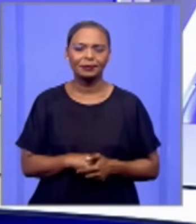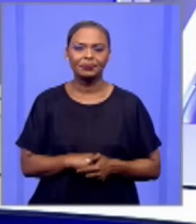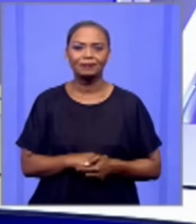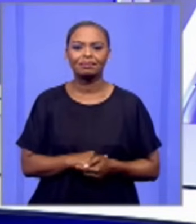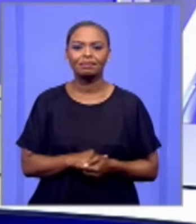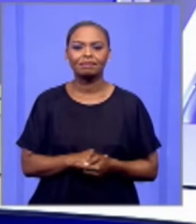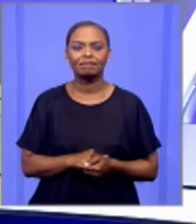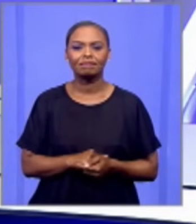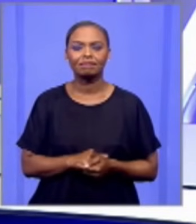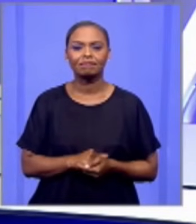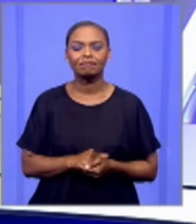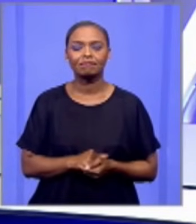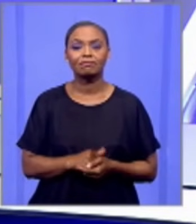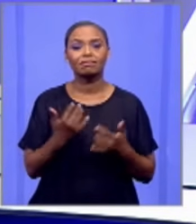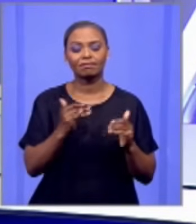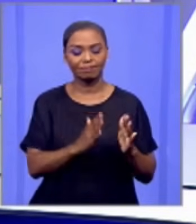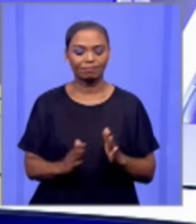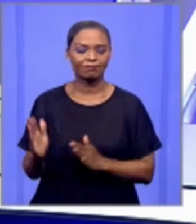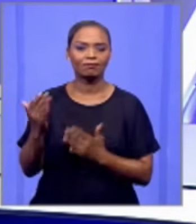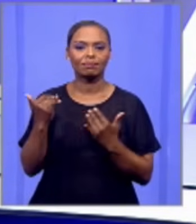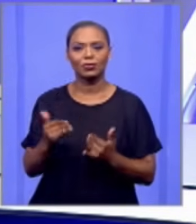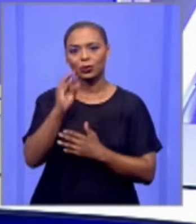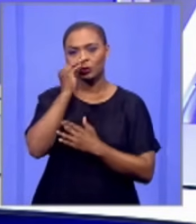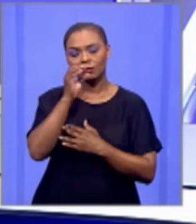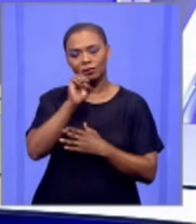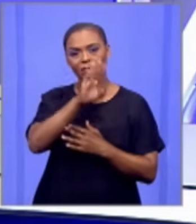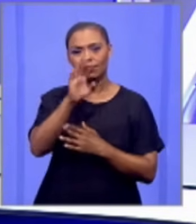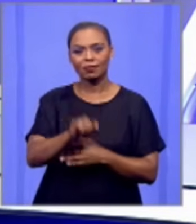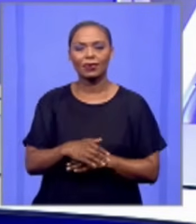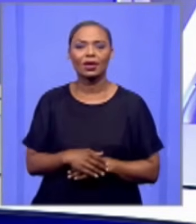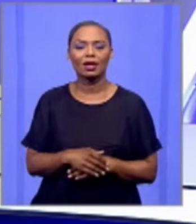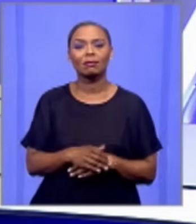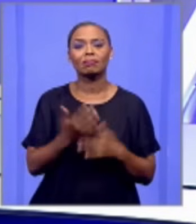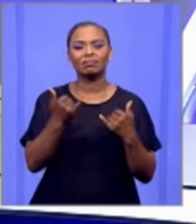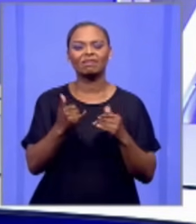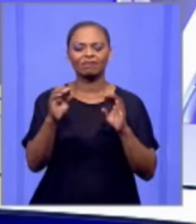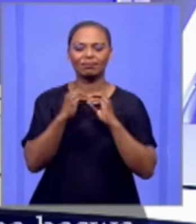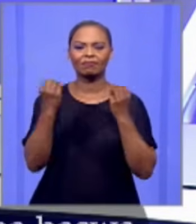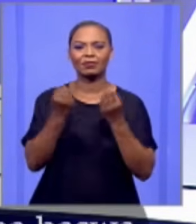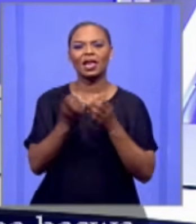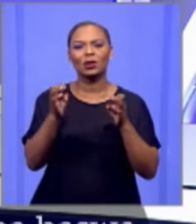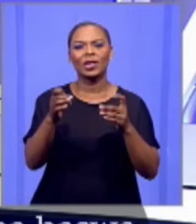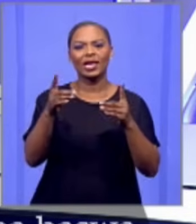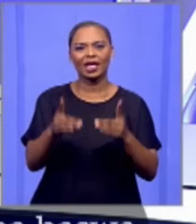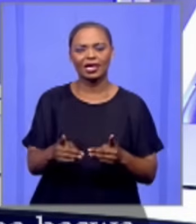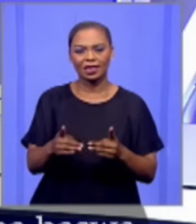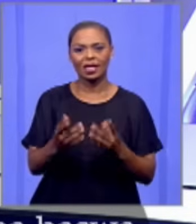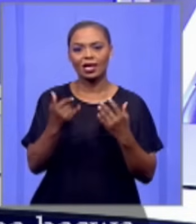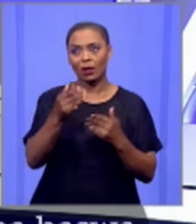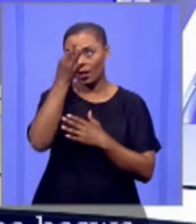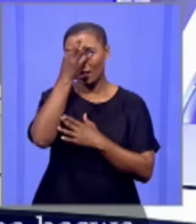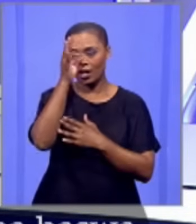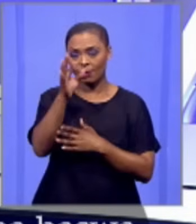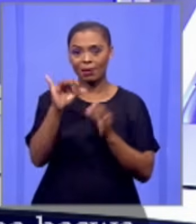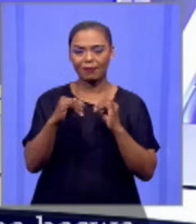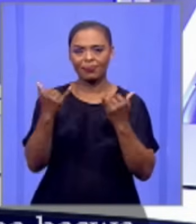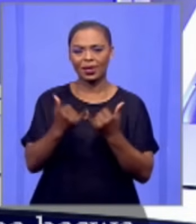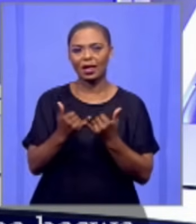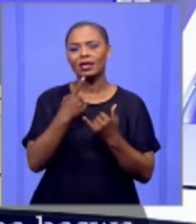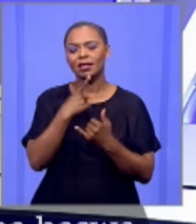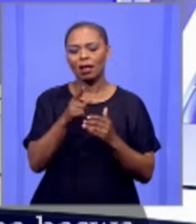Ge re boa monogae mekgatlo ya bašomi go lekala la thuto e tšhošeditše go tšea magato a semolao le go